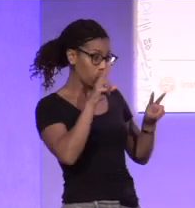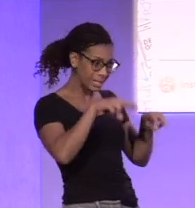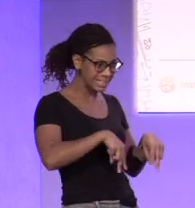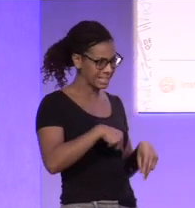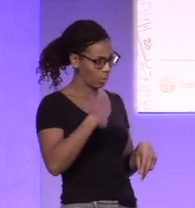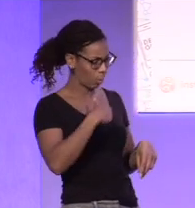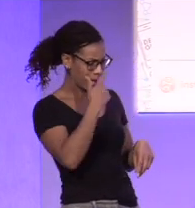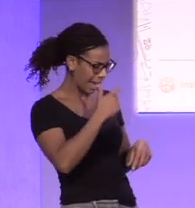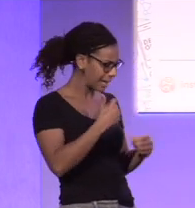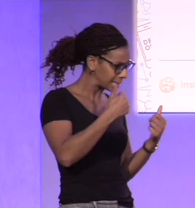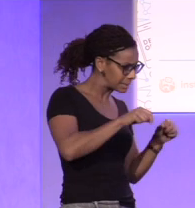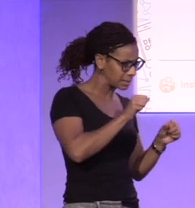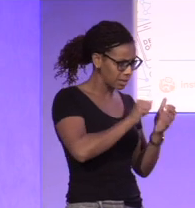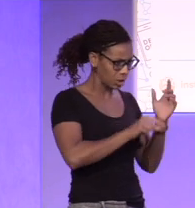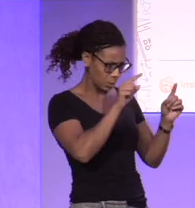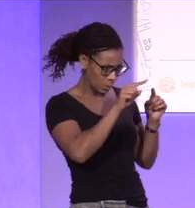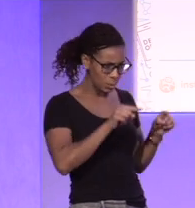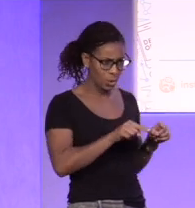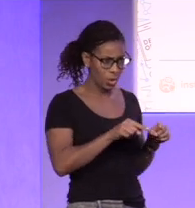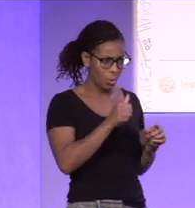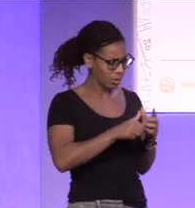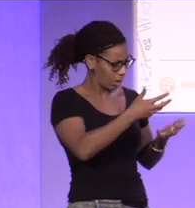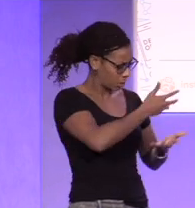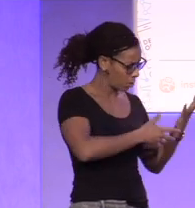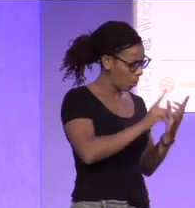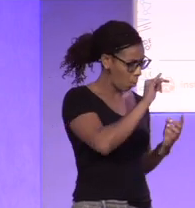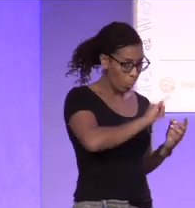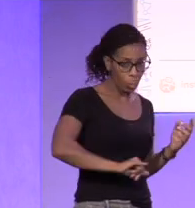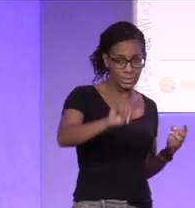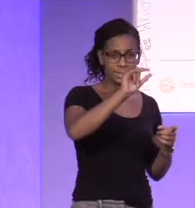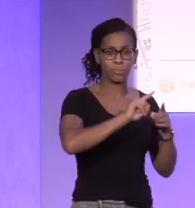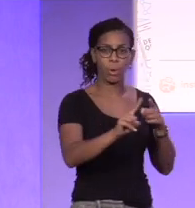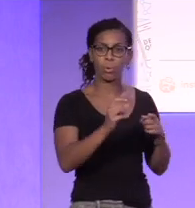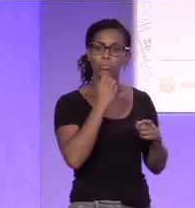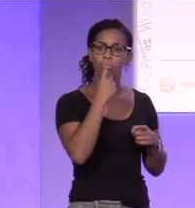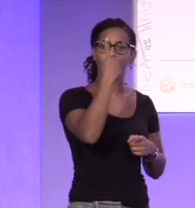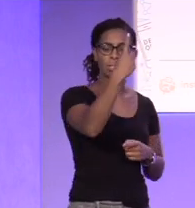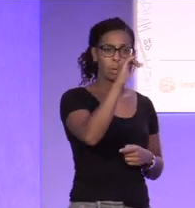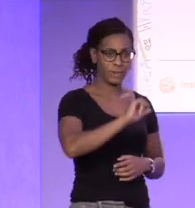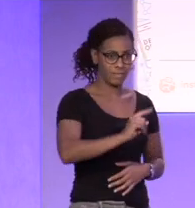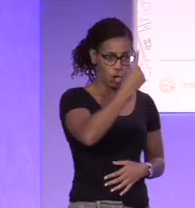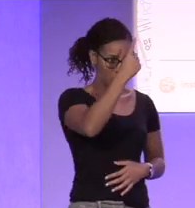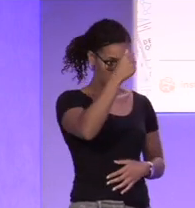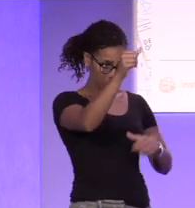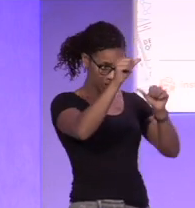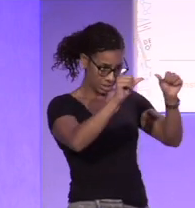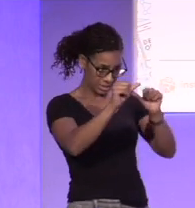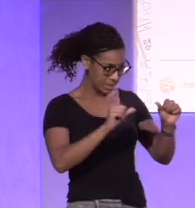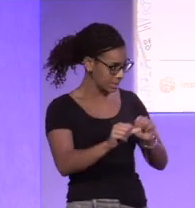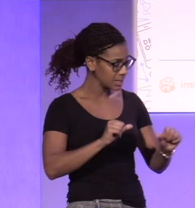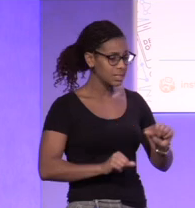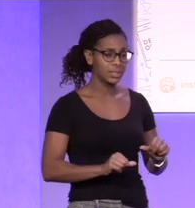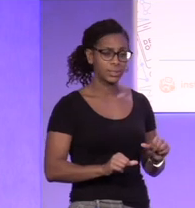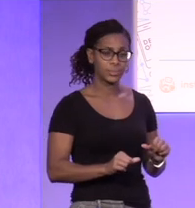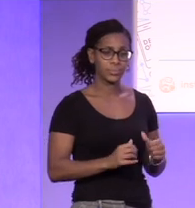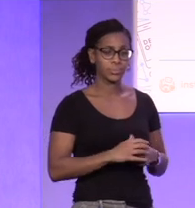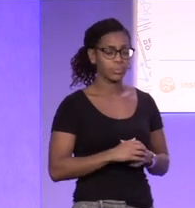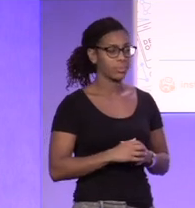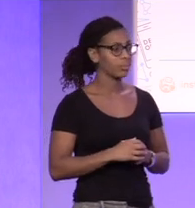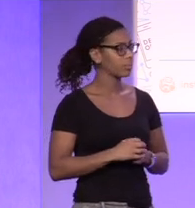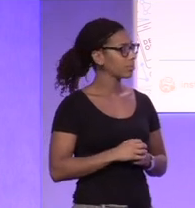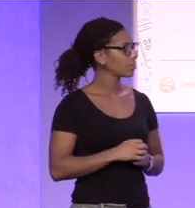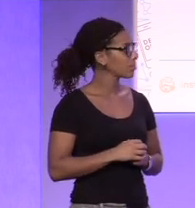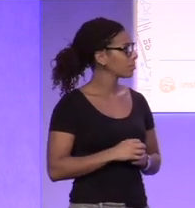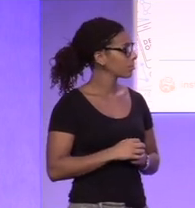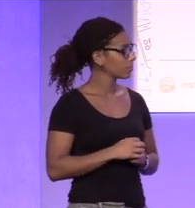higher quality conversations about what is the highest priority thing to do next. It can drive our conversations. What it also enabled us to do was